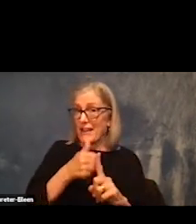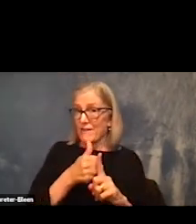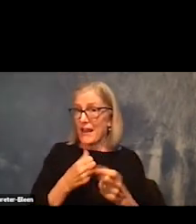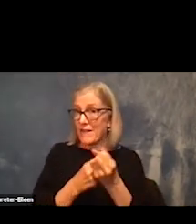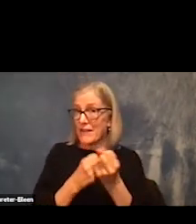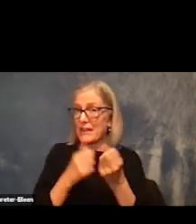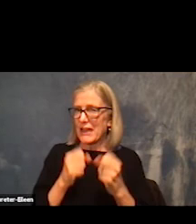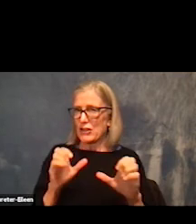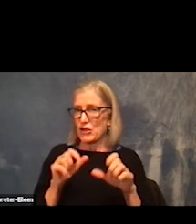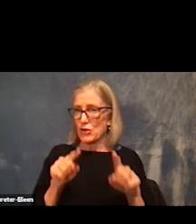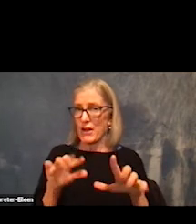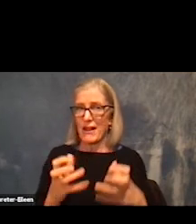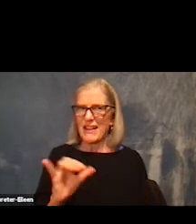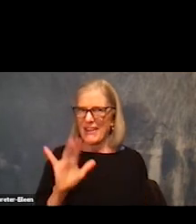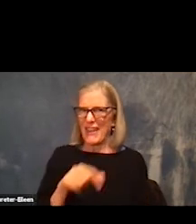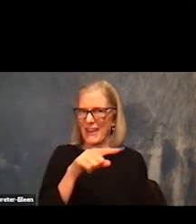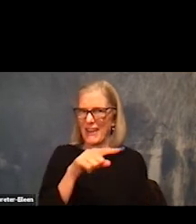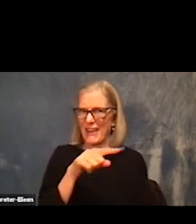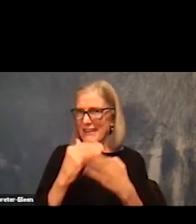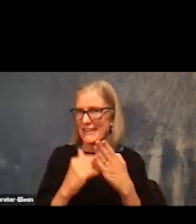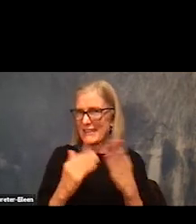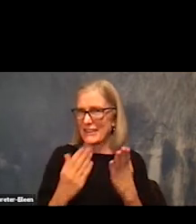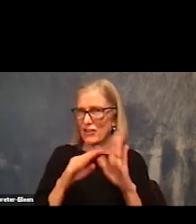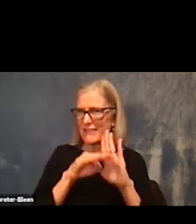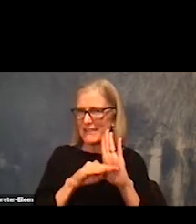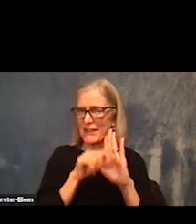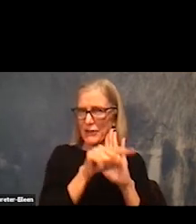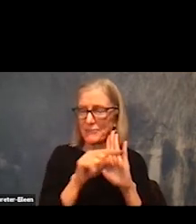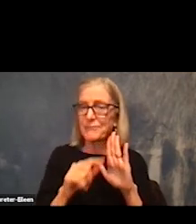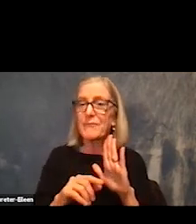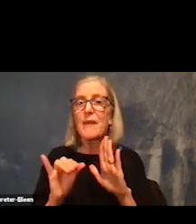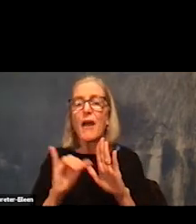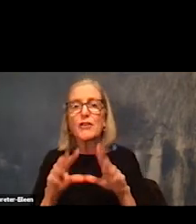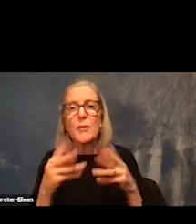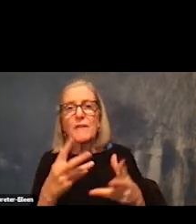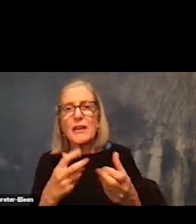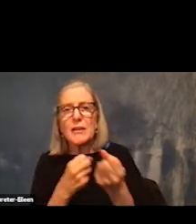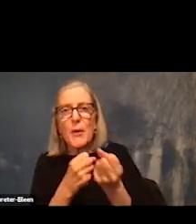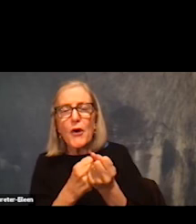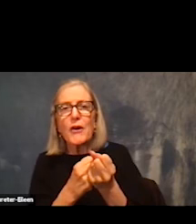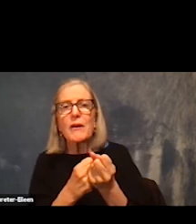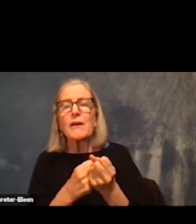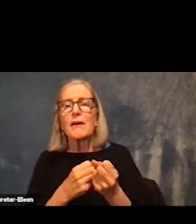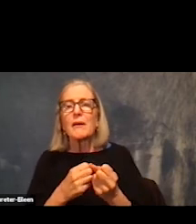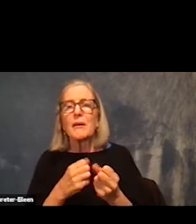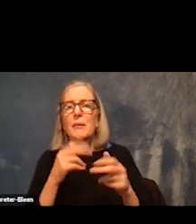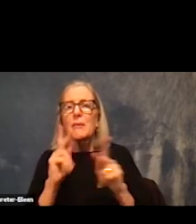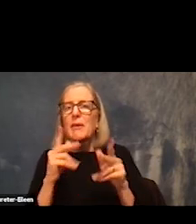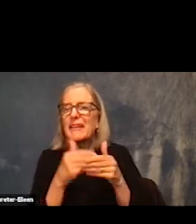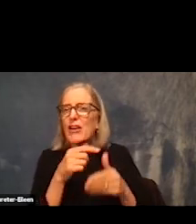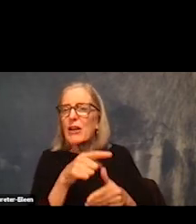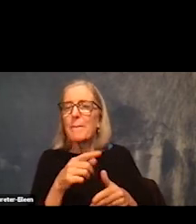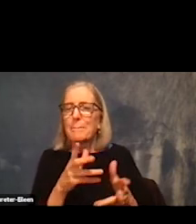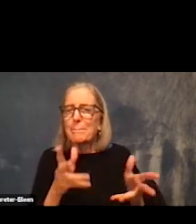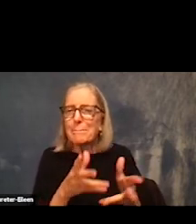these. They also planned intervention supports from professionals around him to help him develop these new behaviors.